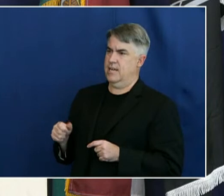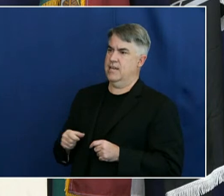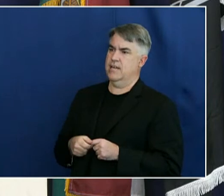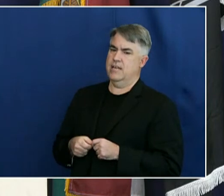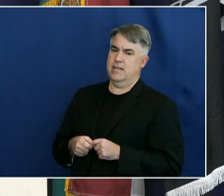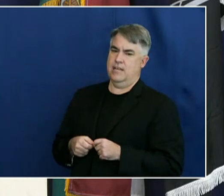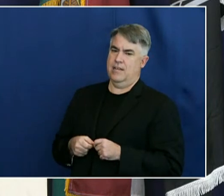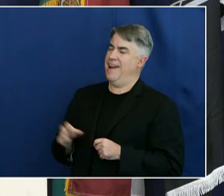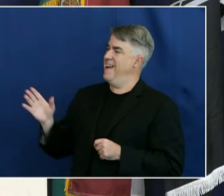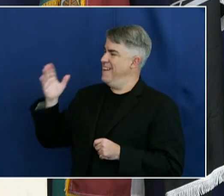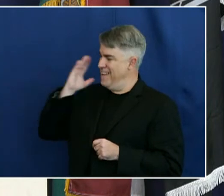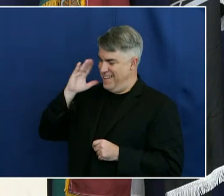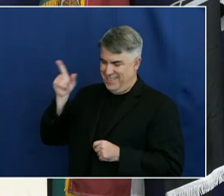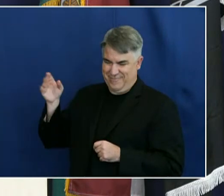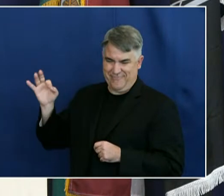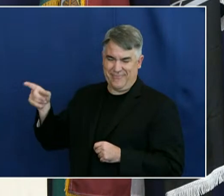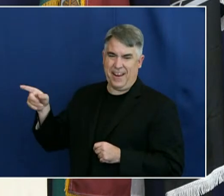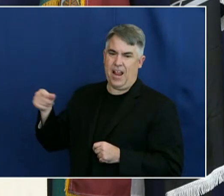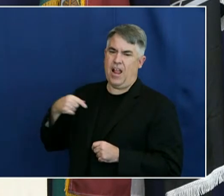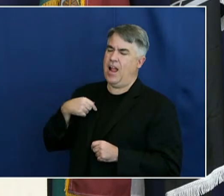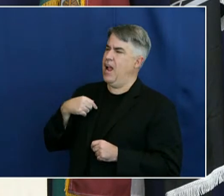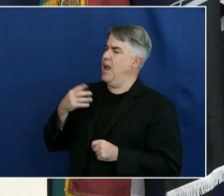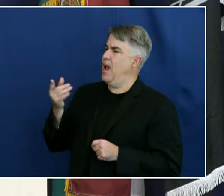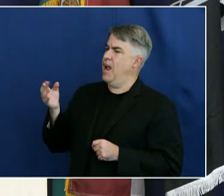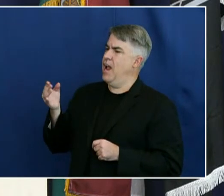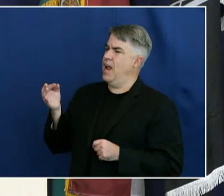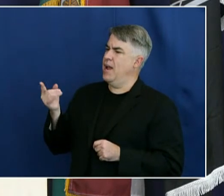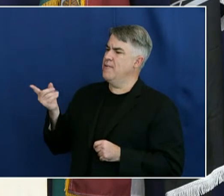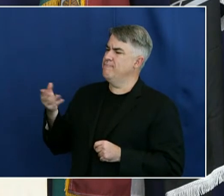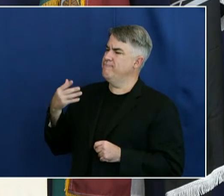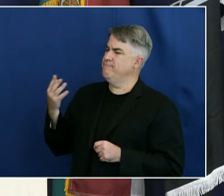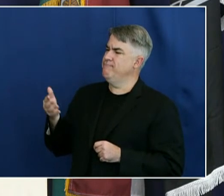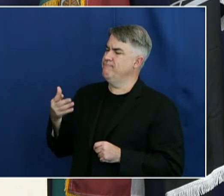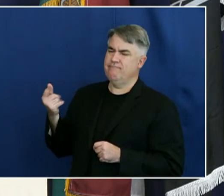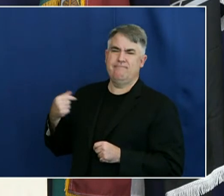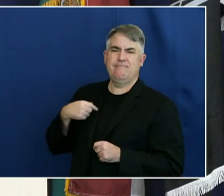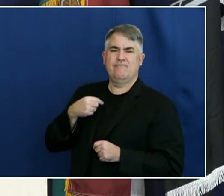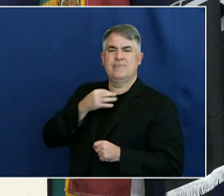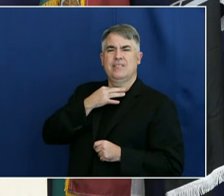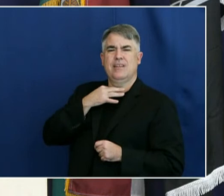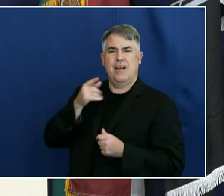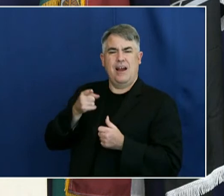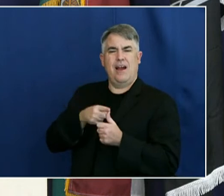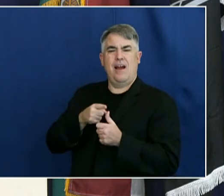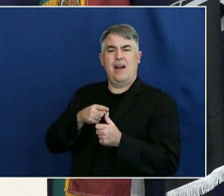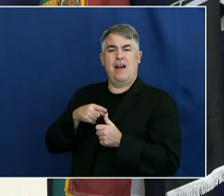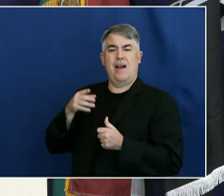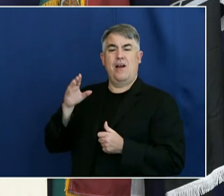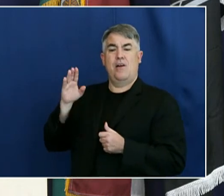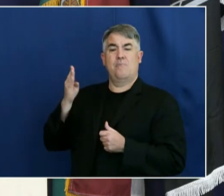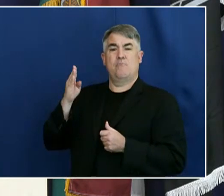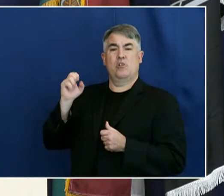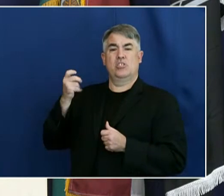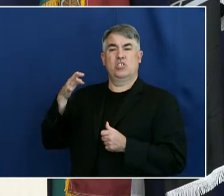there. Thanks so much for taking our questions today. I've got a couple. The first being Blue Shield's going to be taking over the vaccination distribution soon,